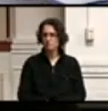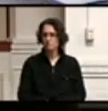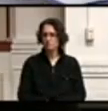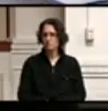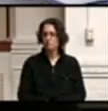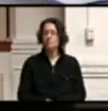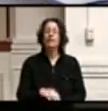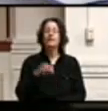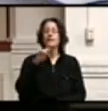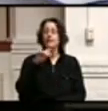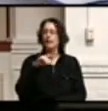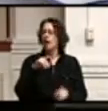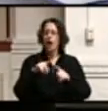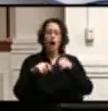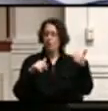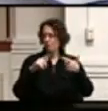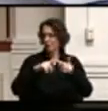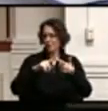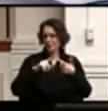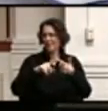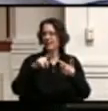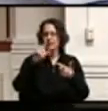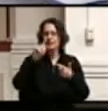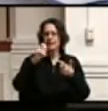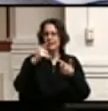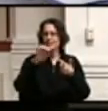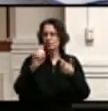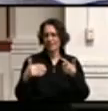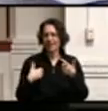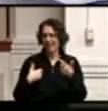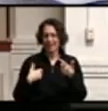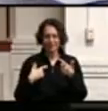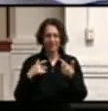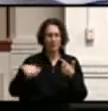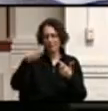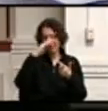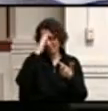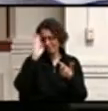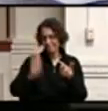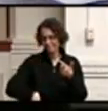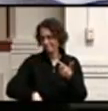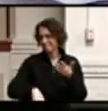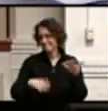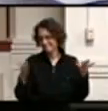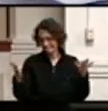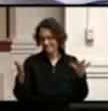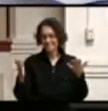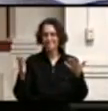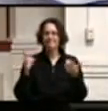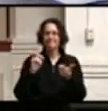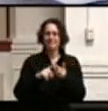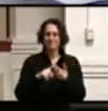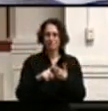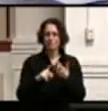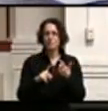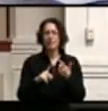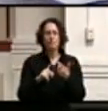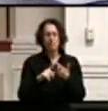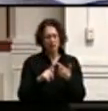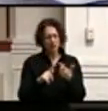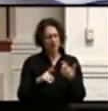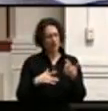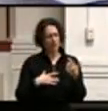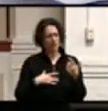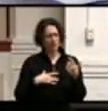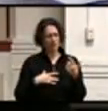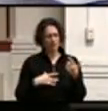no surprise to anybody, considering there's ledge in the basement of the existing Central Station. However, what was remarkable was just a few feet away